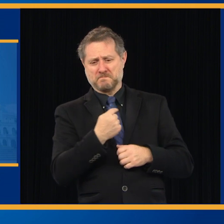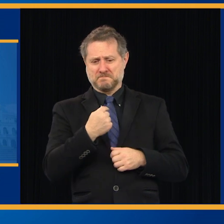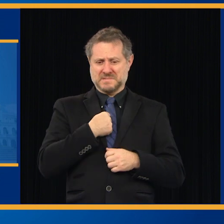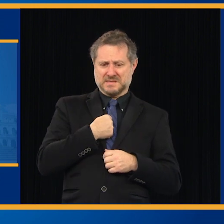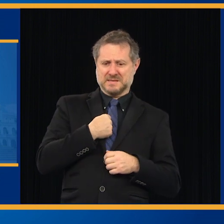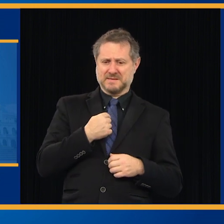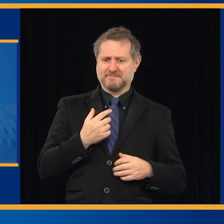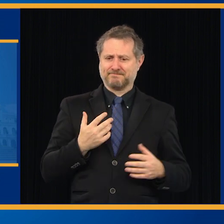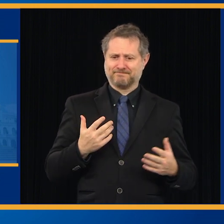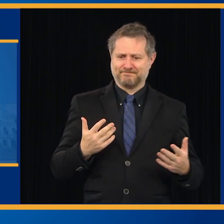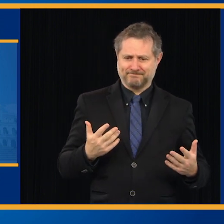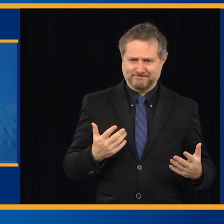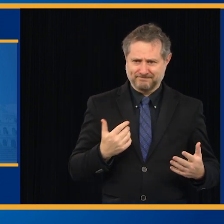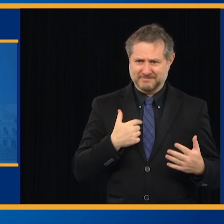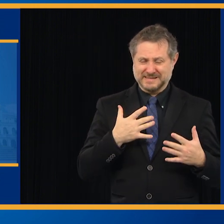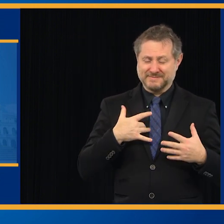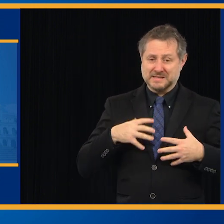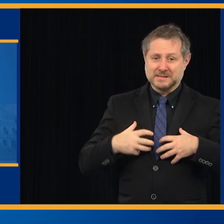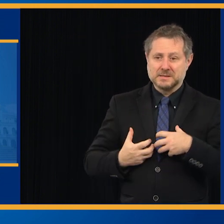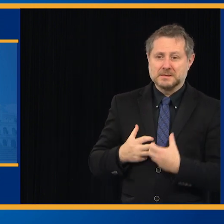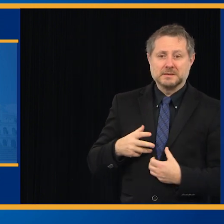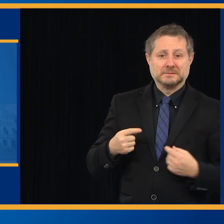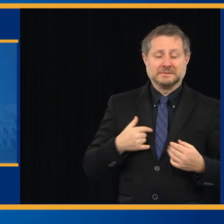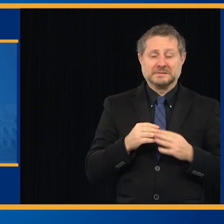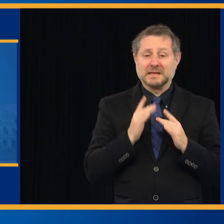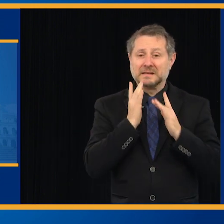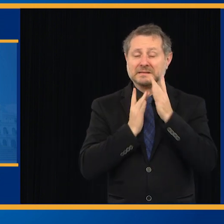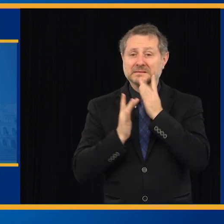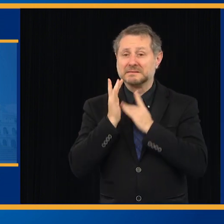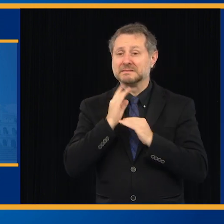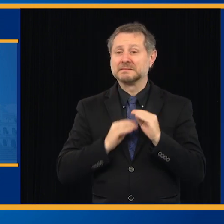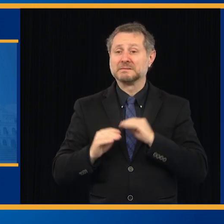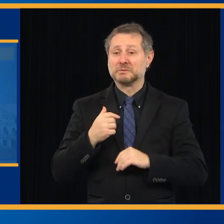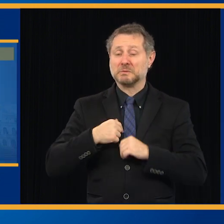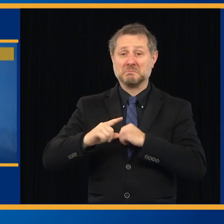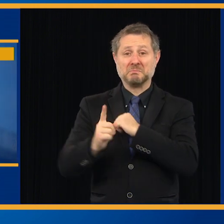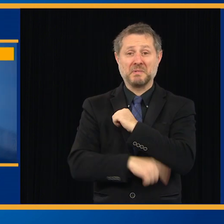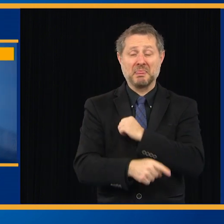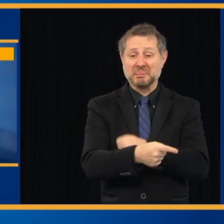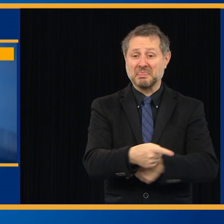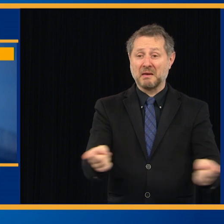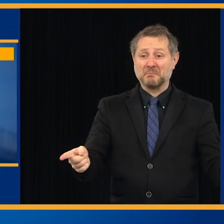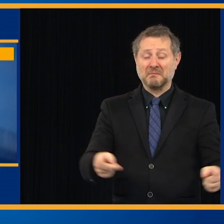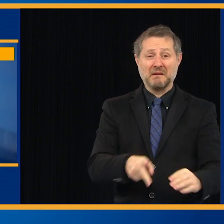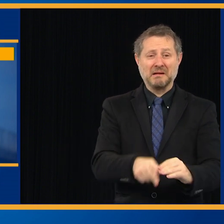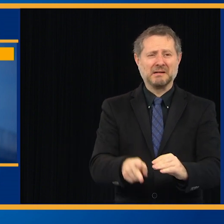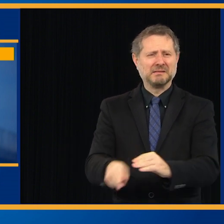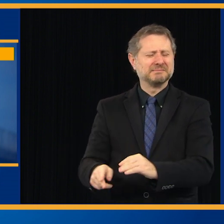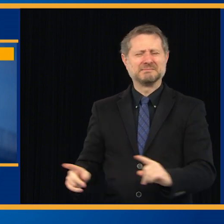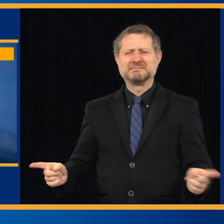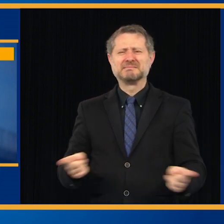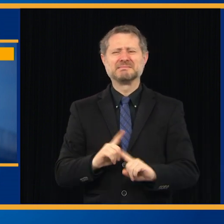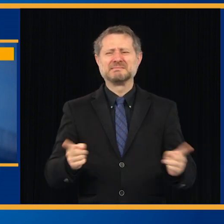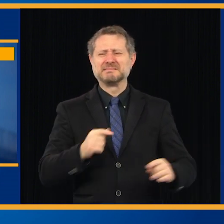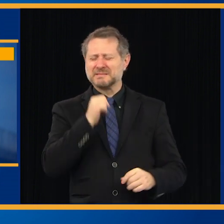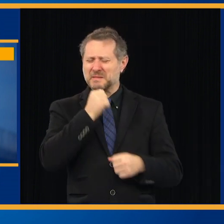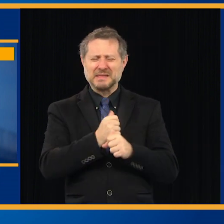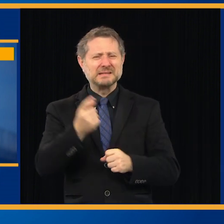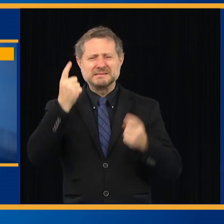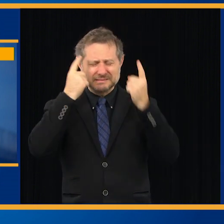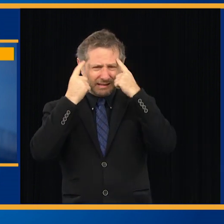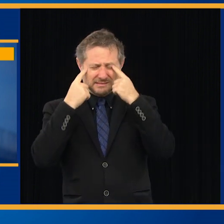pain among schools, hospitals, and local governments? It makes no sense at